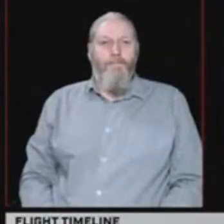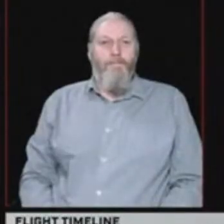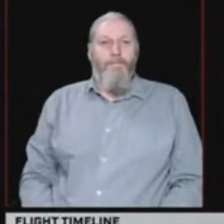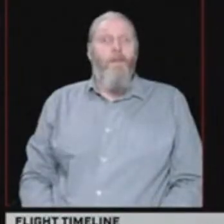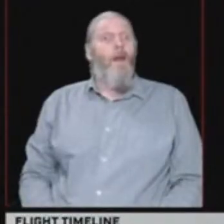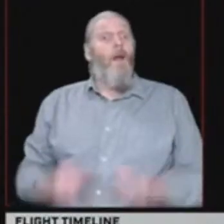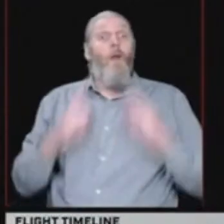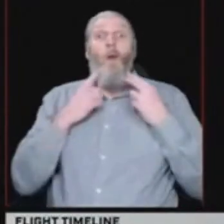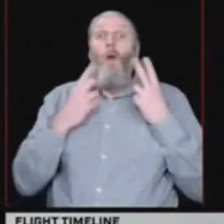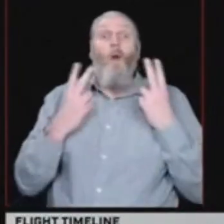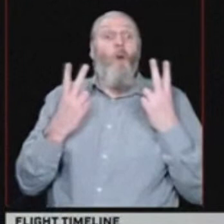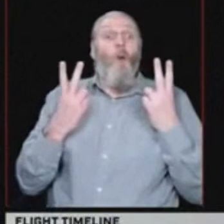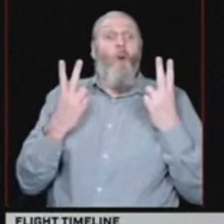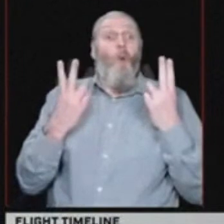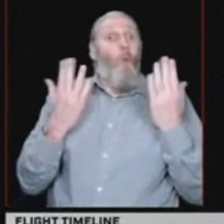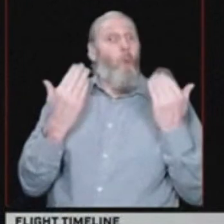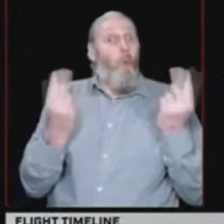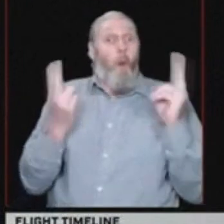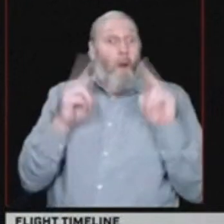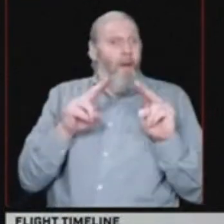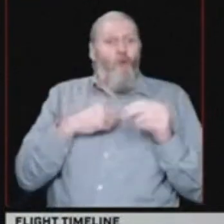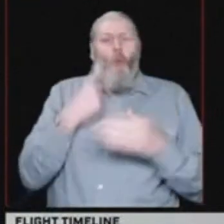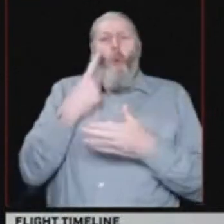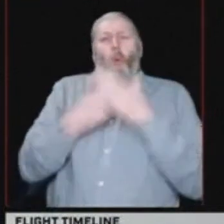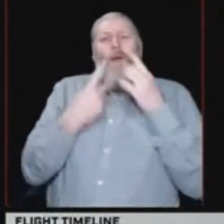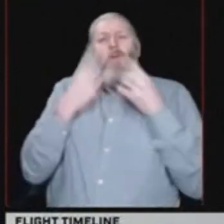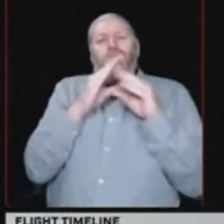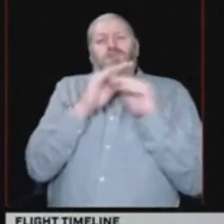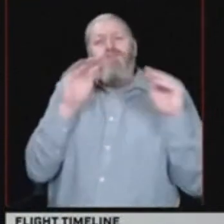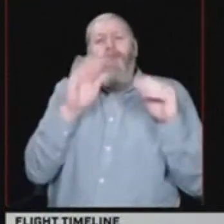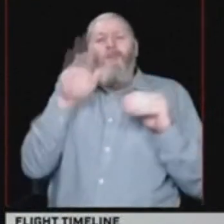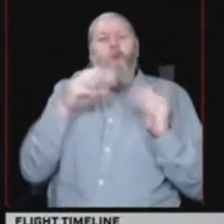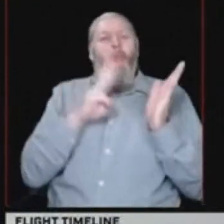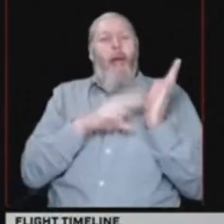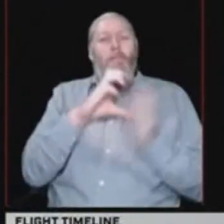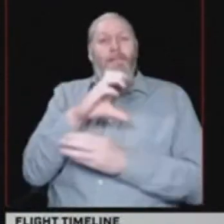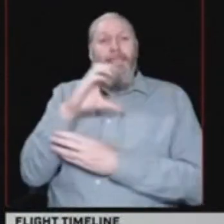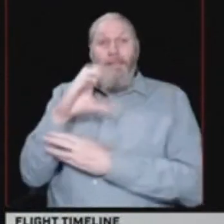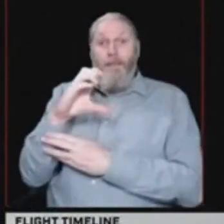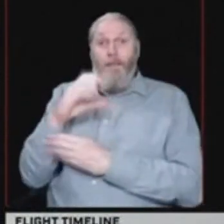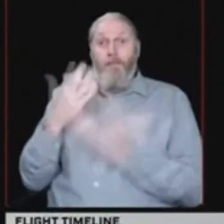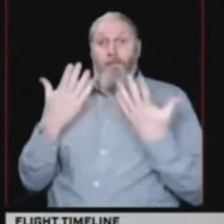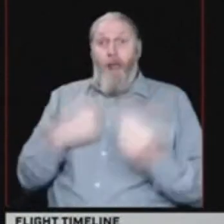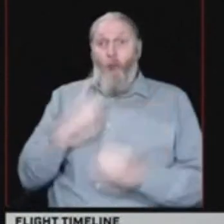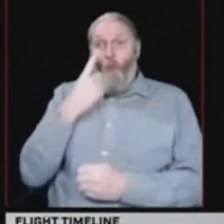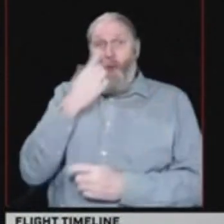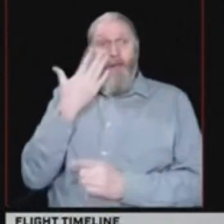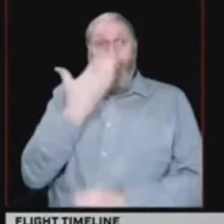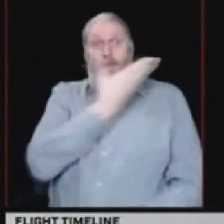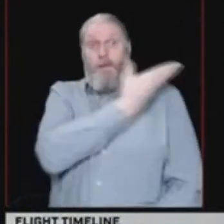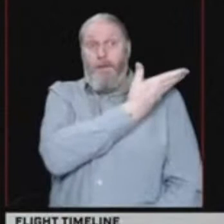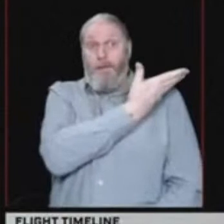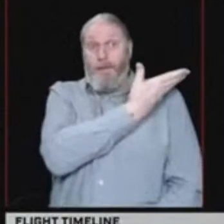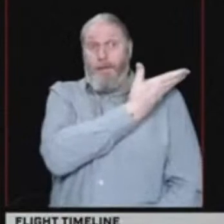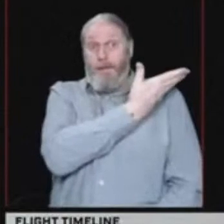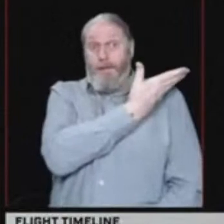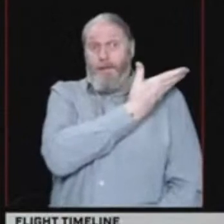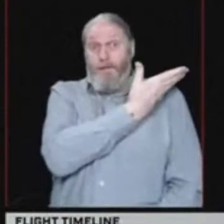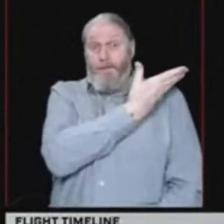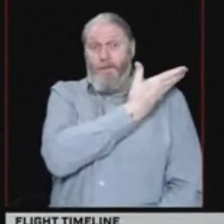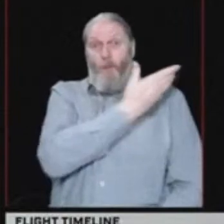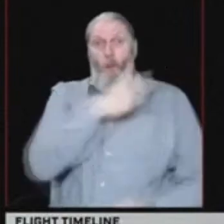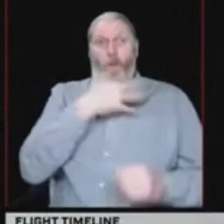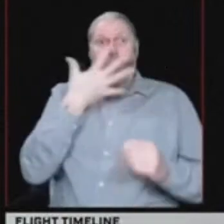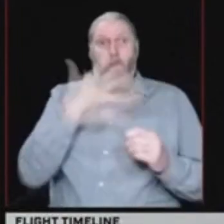Welcome back. Just a quick update from the MCC. As you can see on the screen right now, we have made it